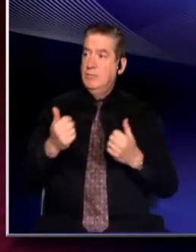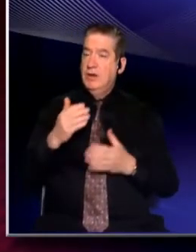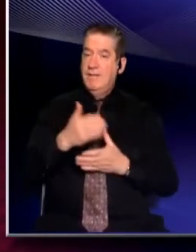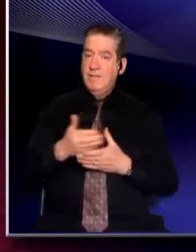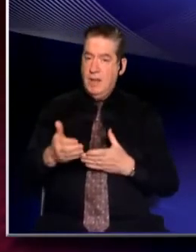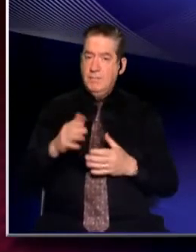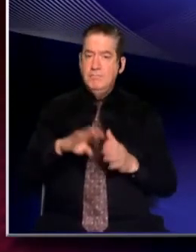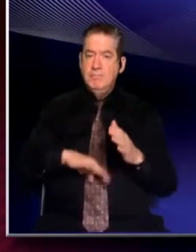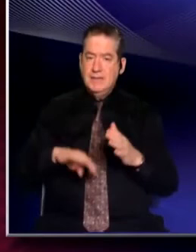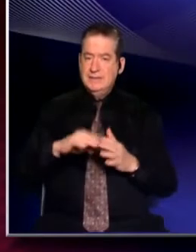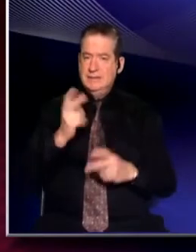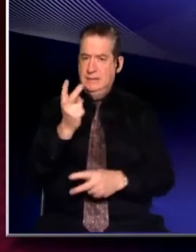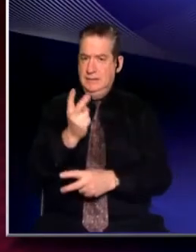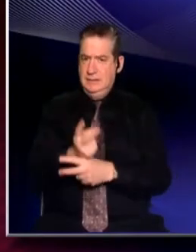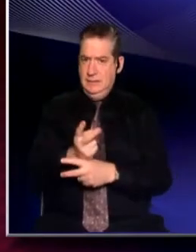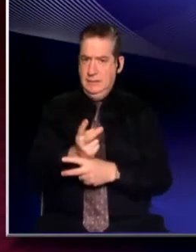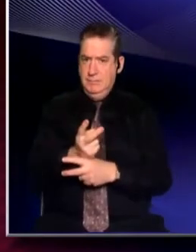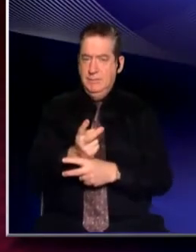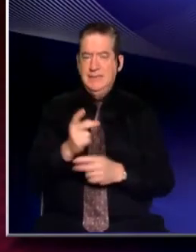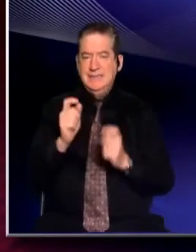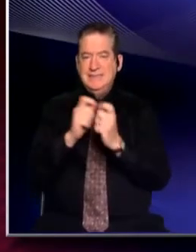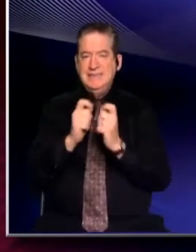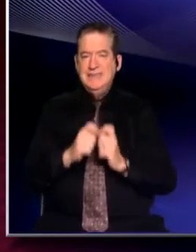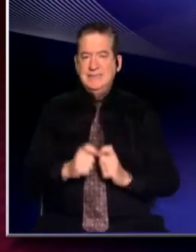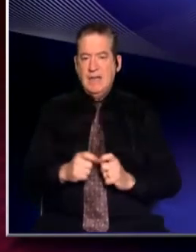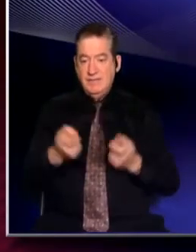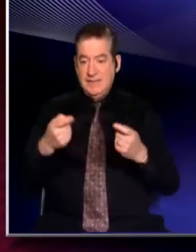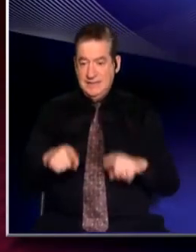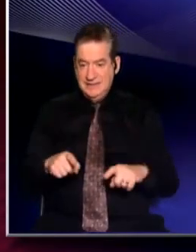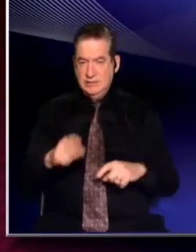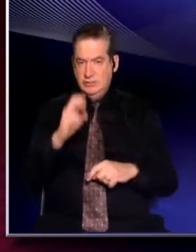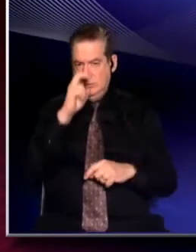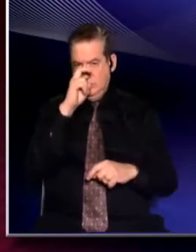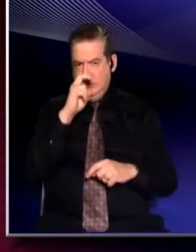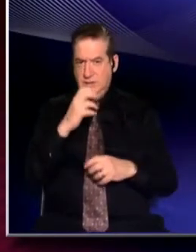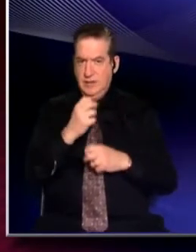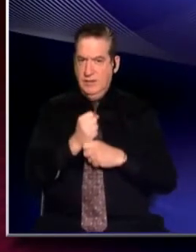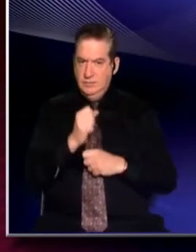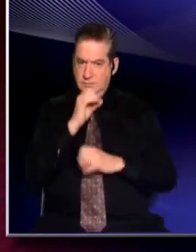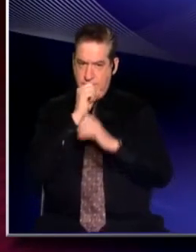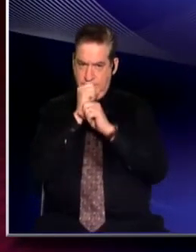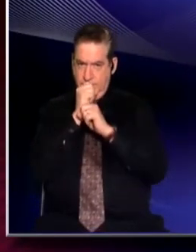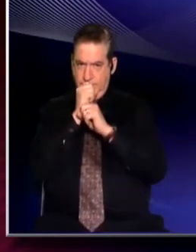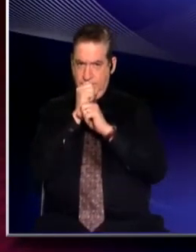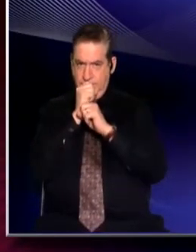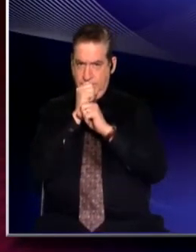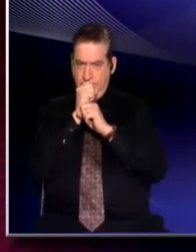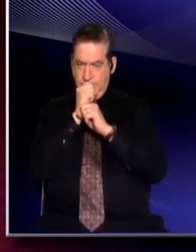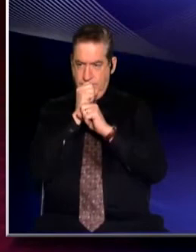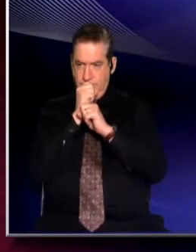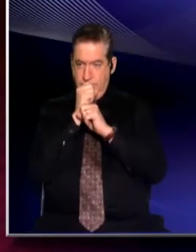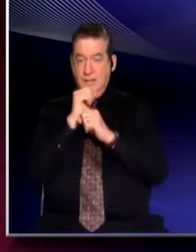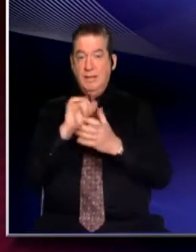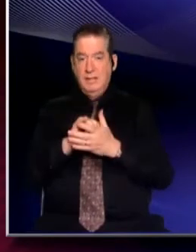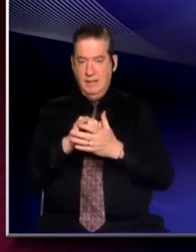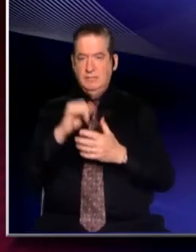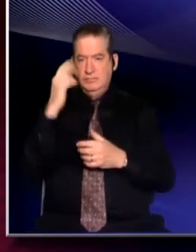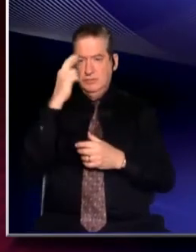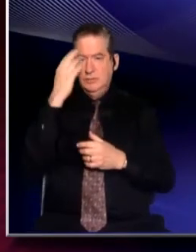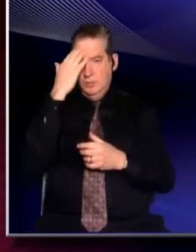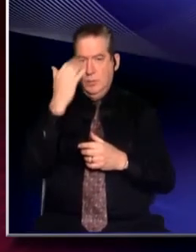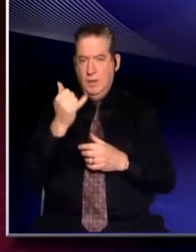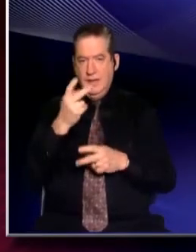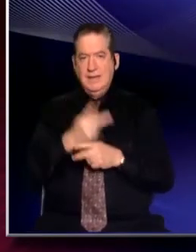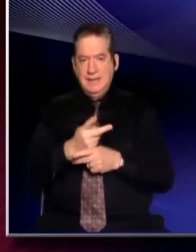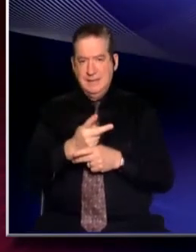to basically keep the details of the incident in strictest confidence. So that is why we keep